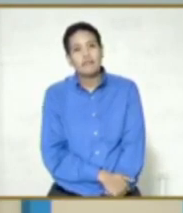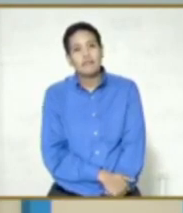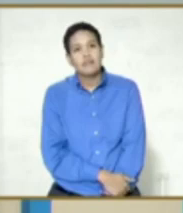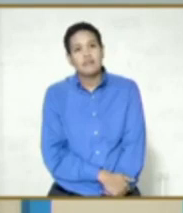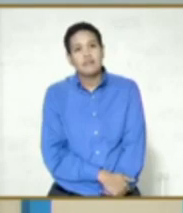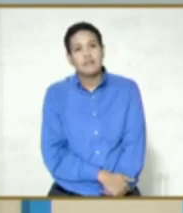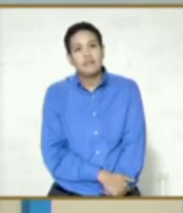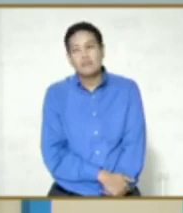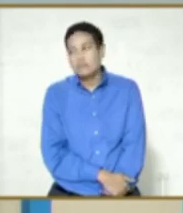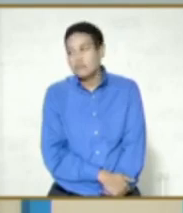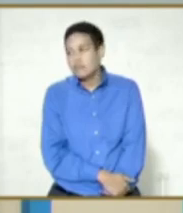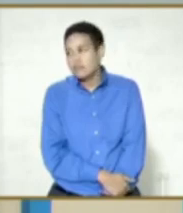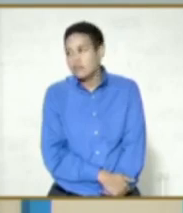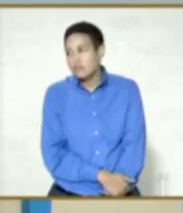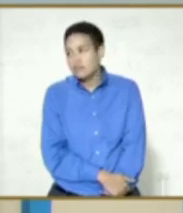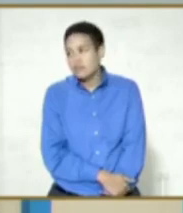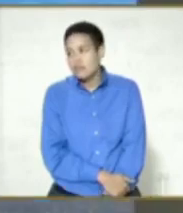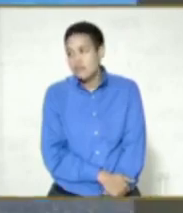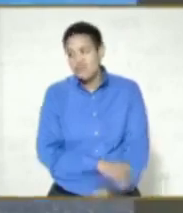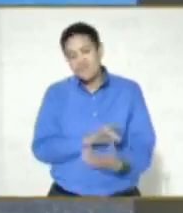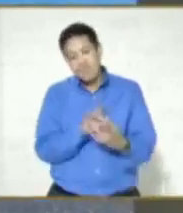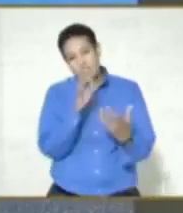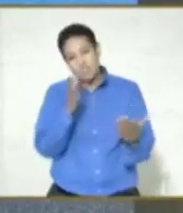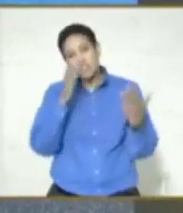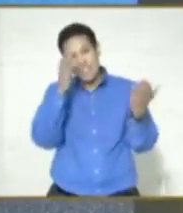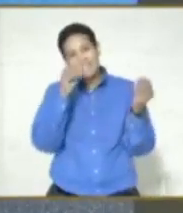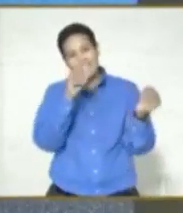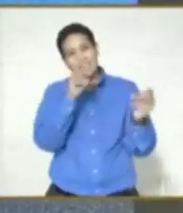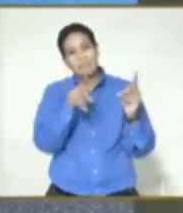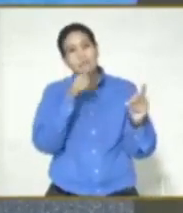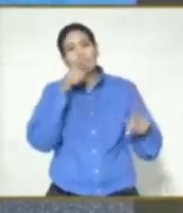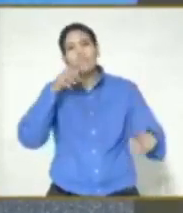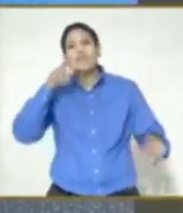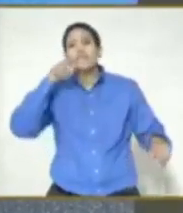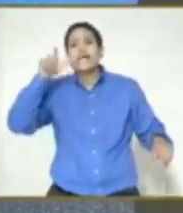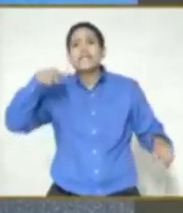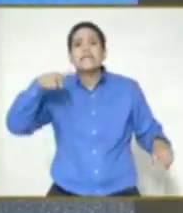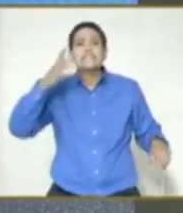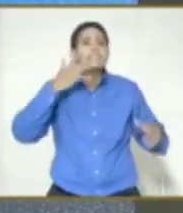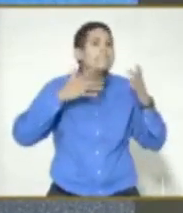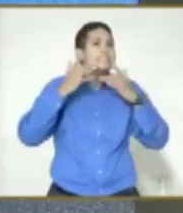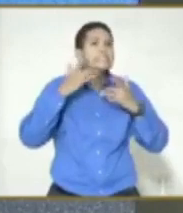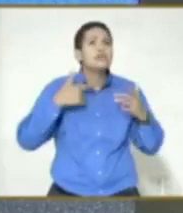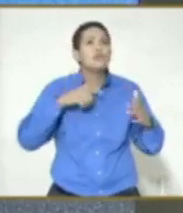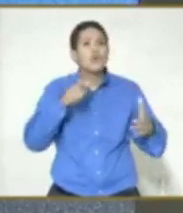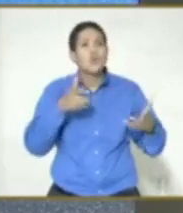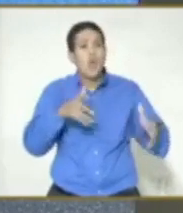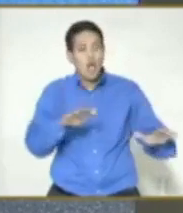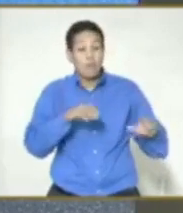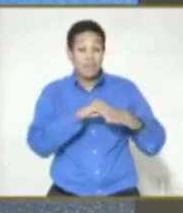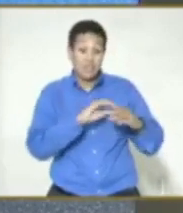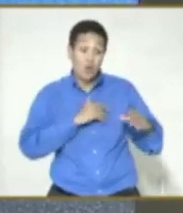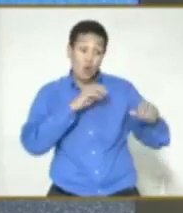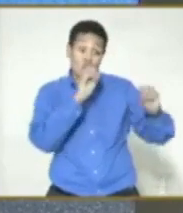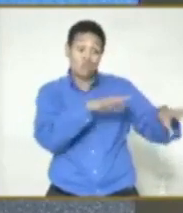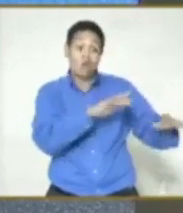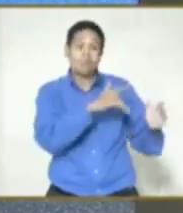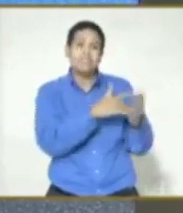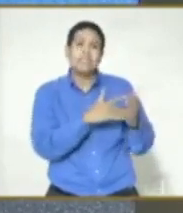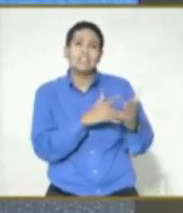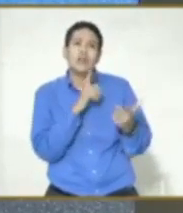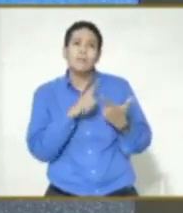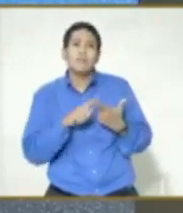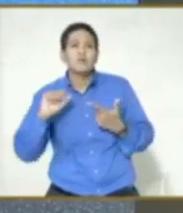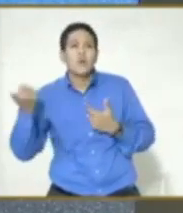persons who are not necessarily homeless, we could accommodate this at our drop-in centers as well as in